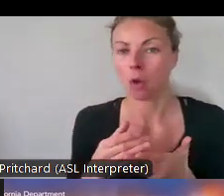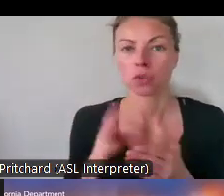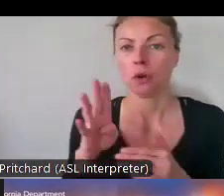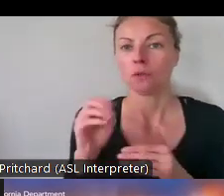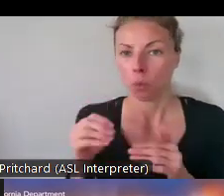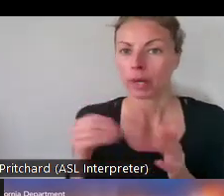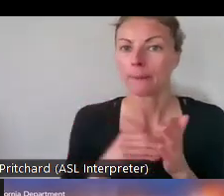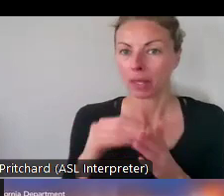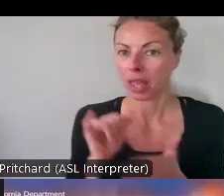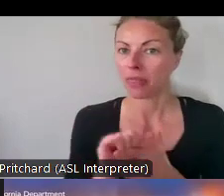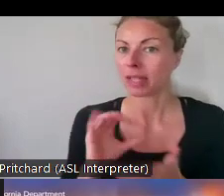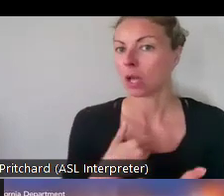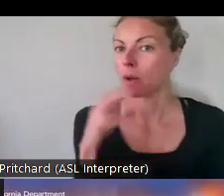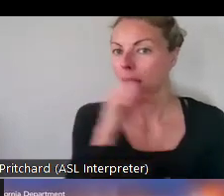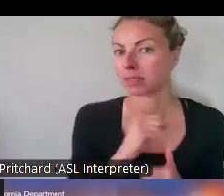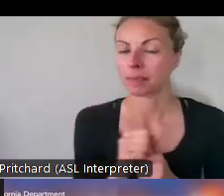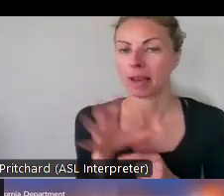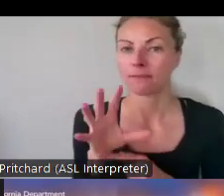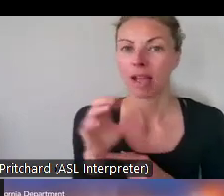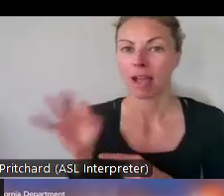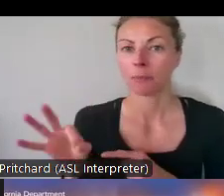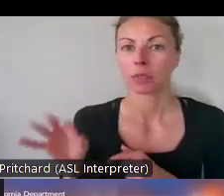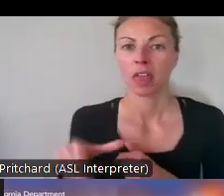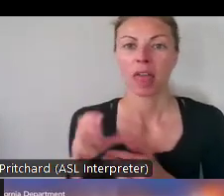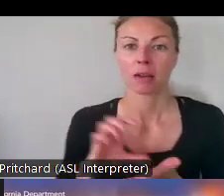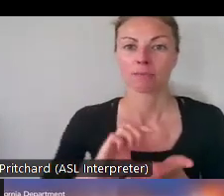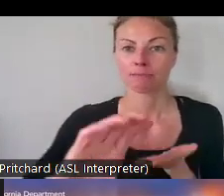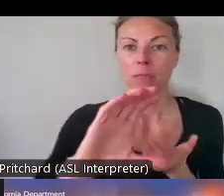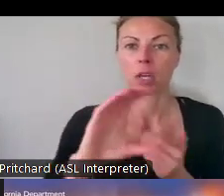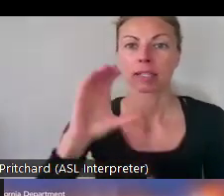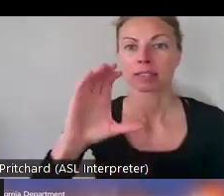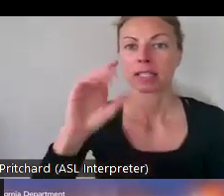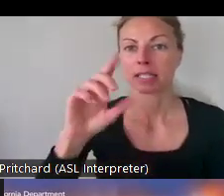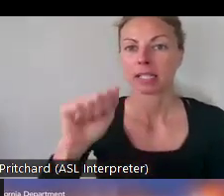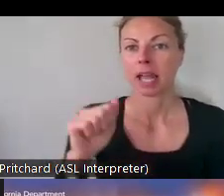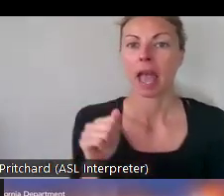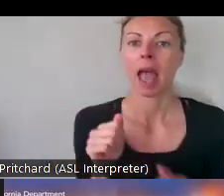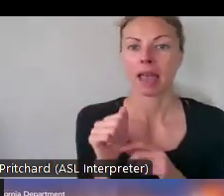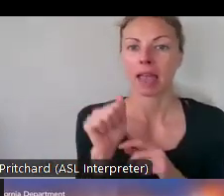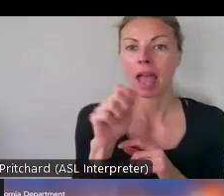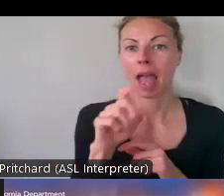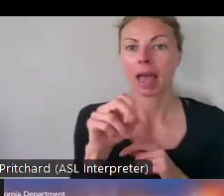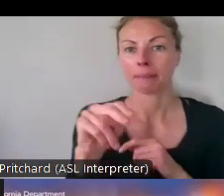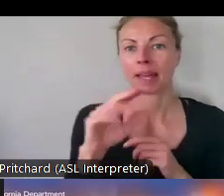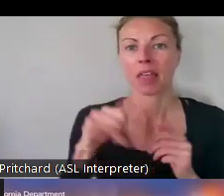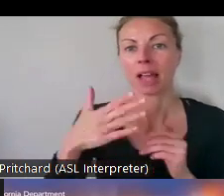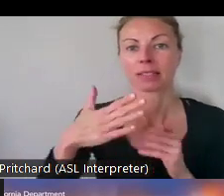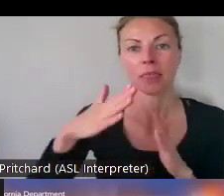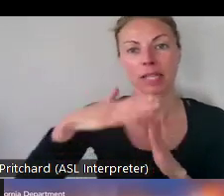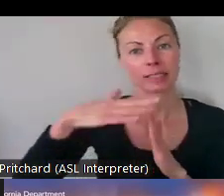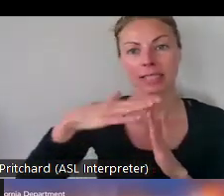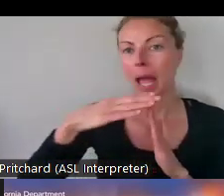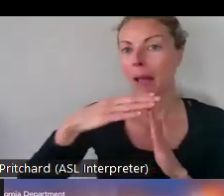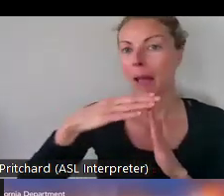million is our estimate. 5% is used for CDA administration. So that comes off the top.